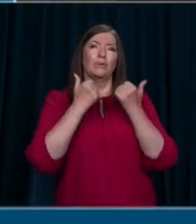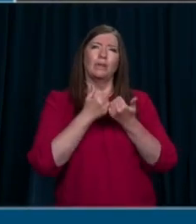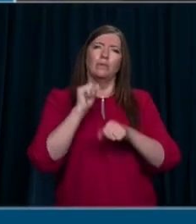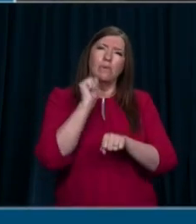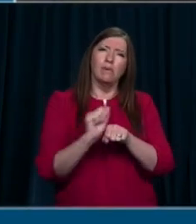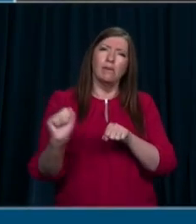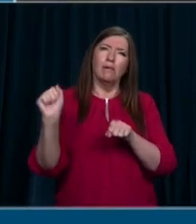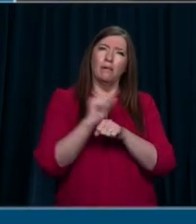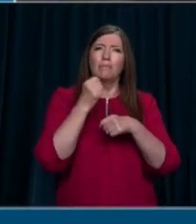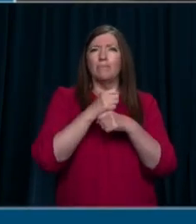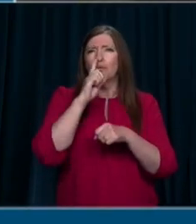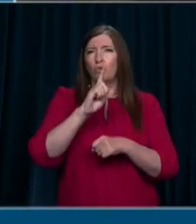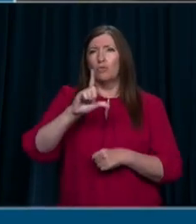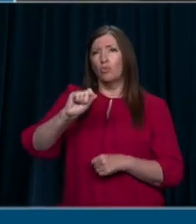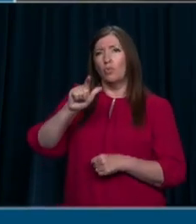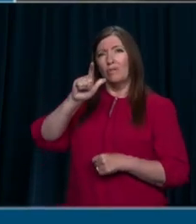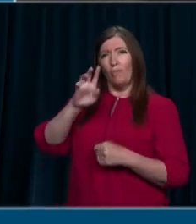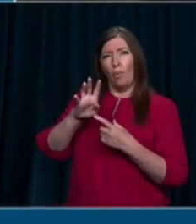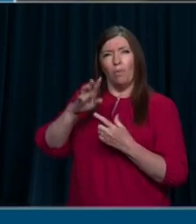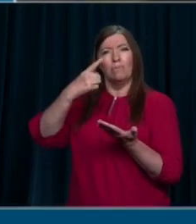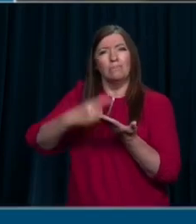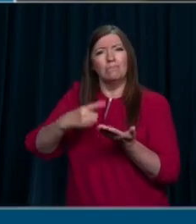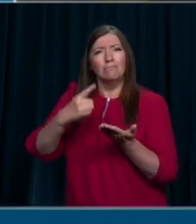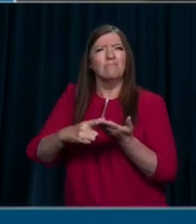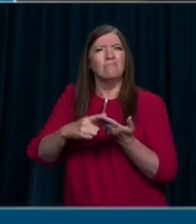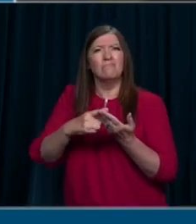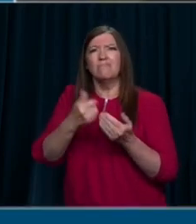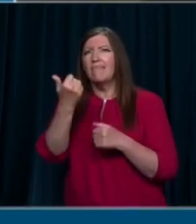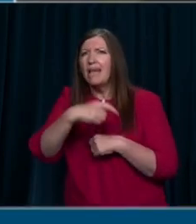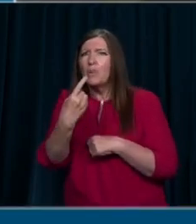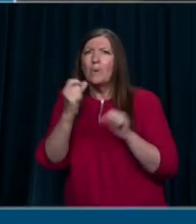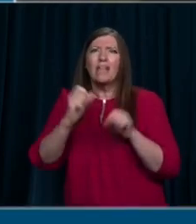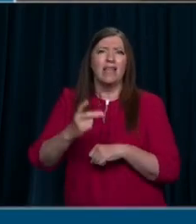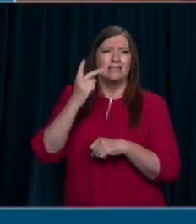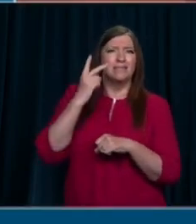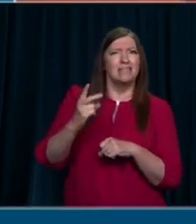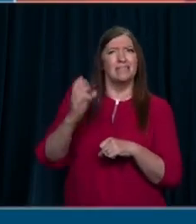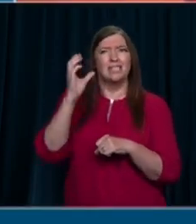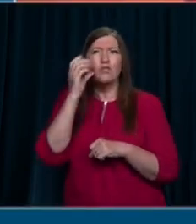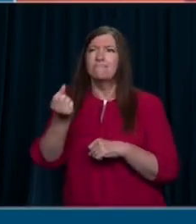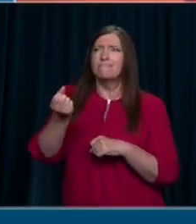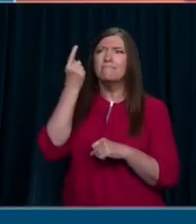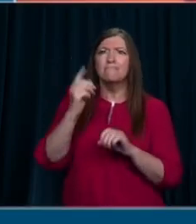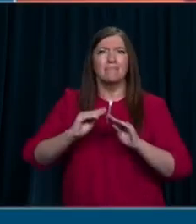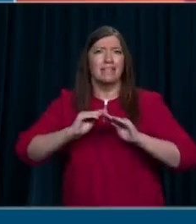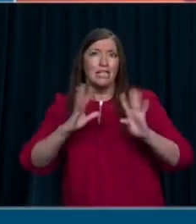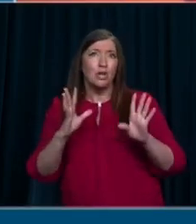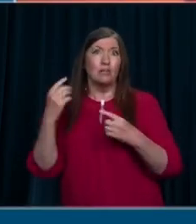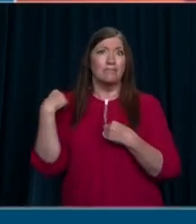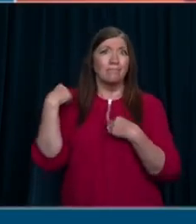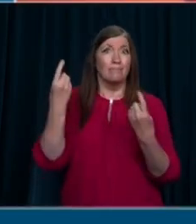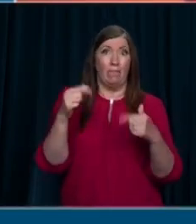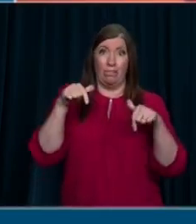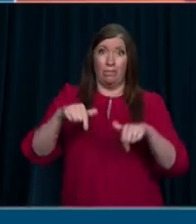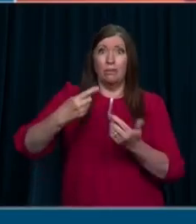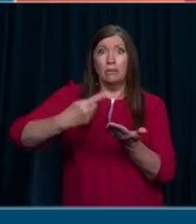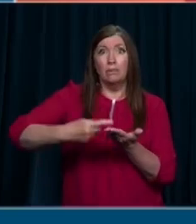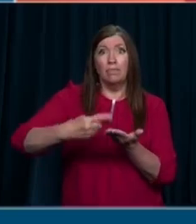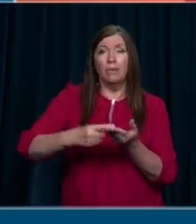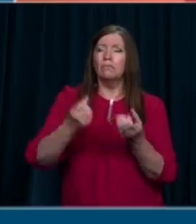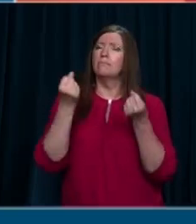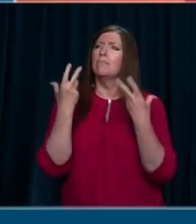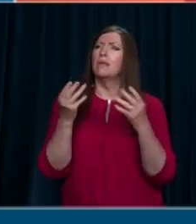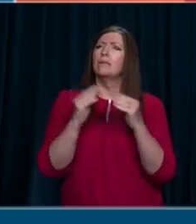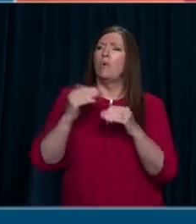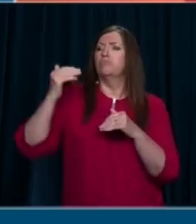sure these 2024 debates are the most accessible in Arizona history. That means this debate and dozens more between now